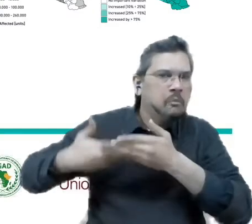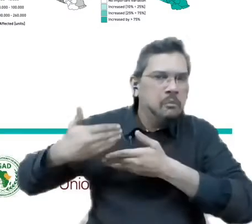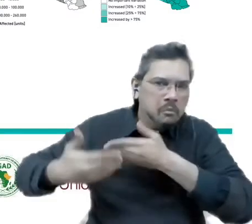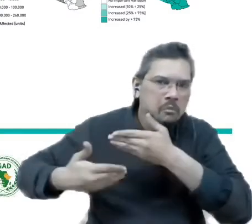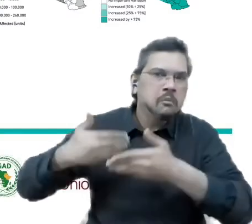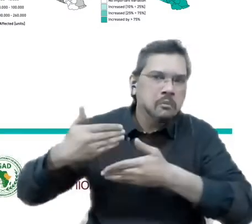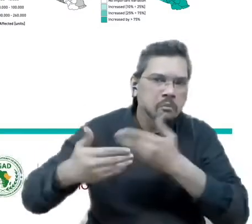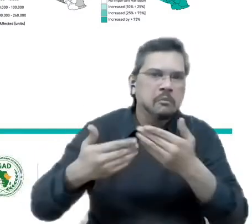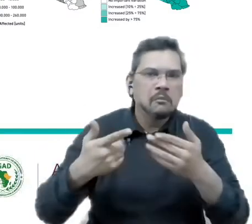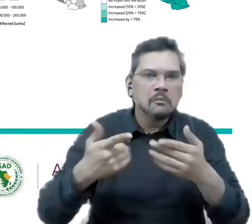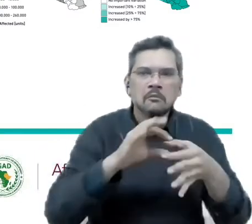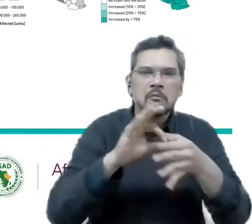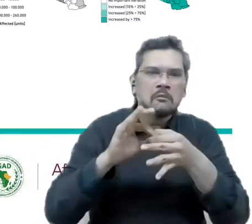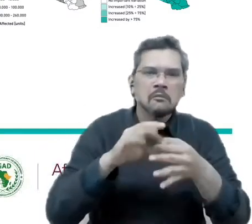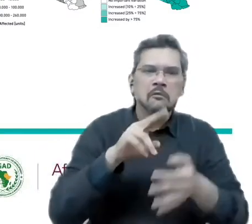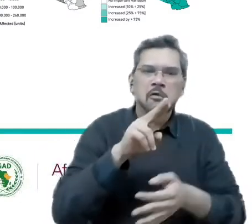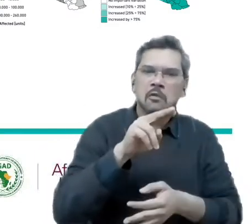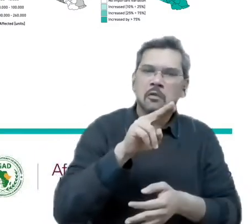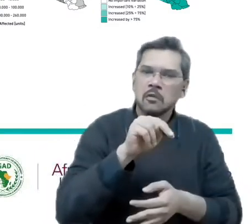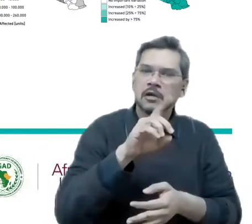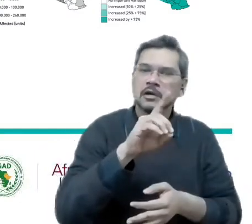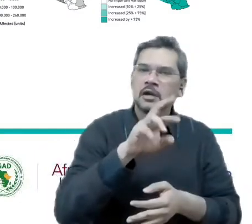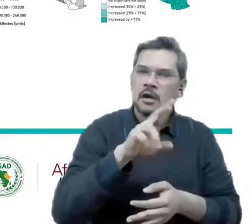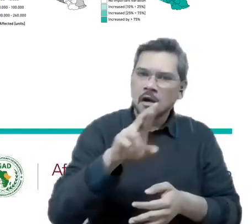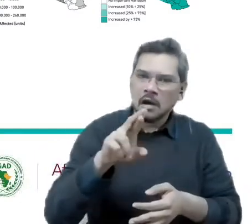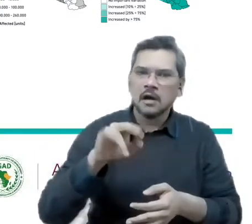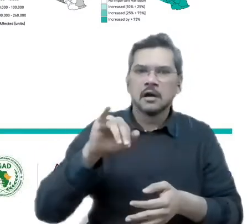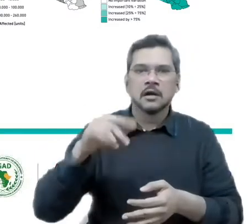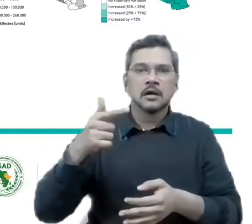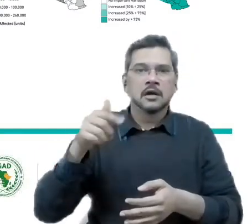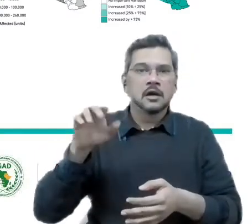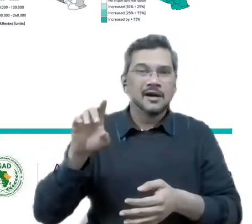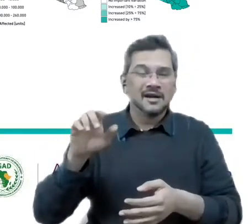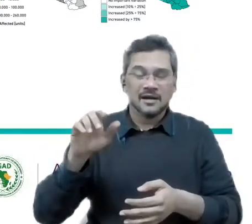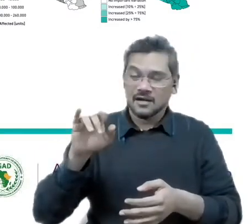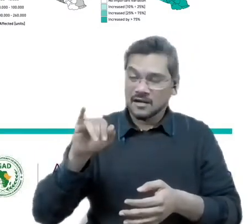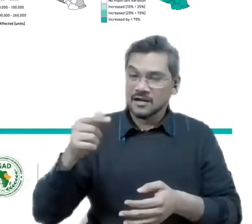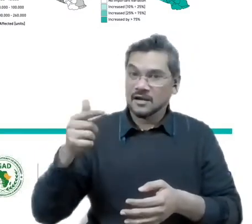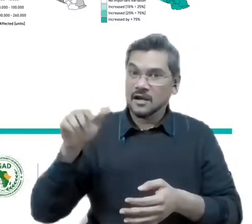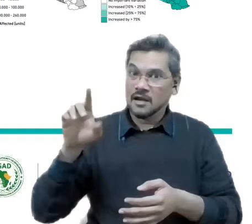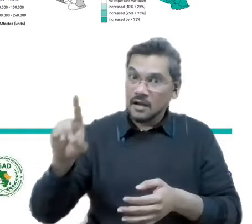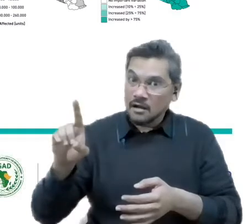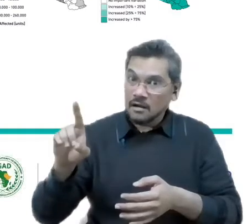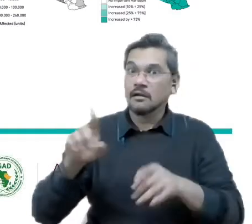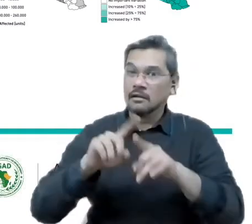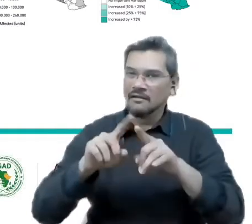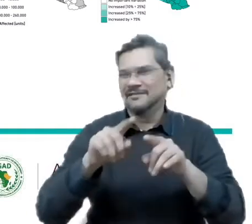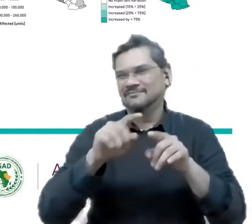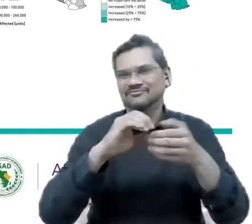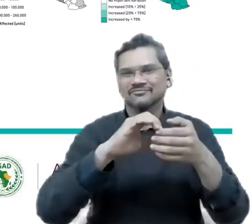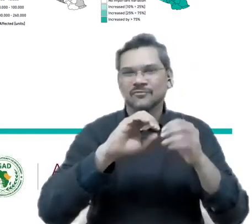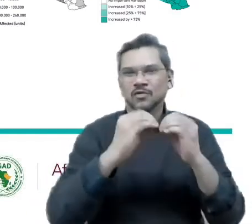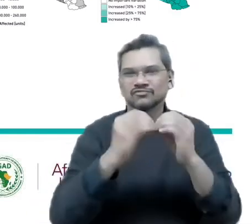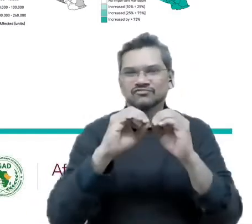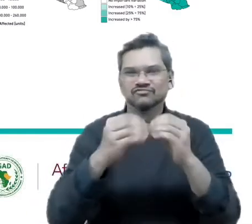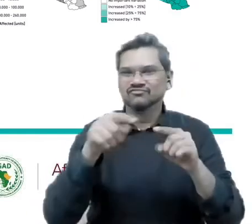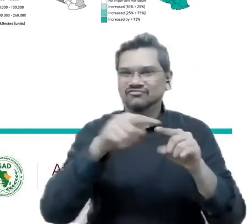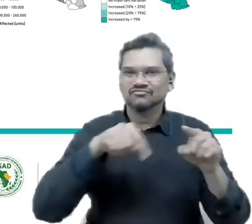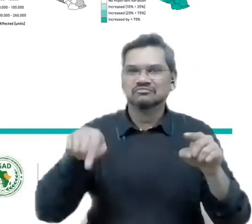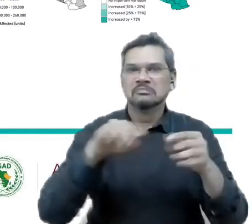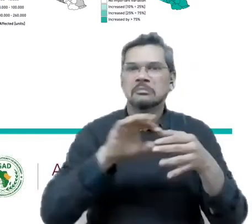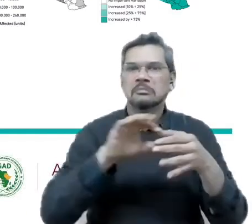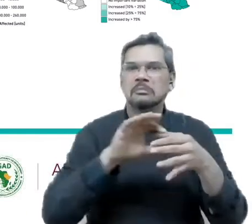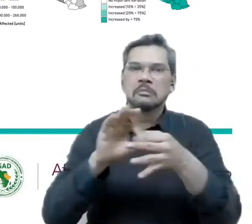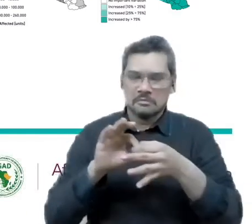IGAD. This is, for example, what floods can do in the IGAD region, just in 1 year. You can look at the 1.5